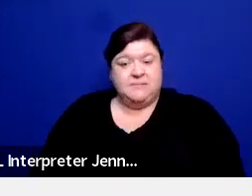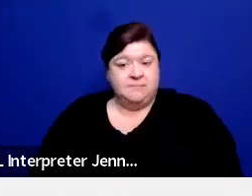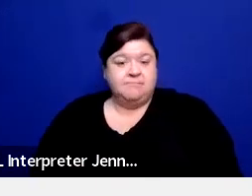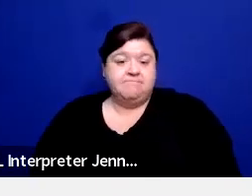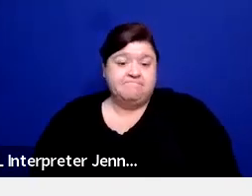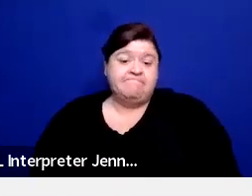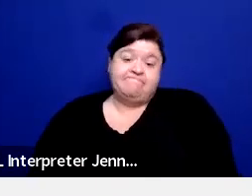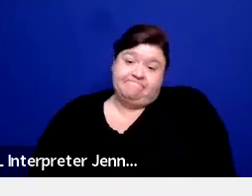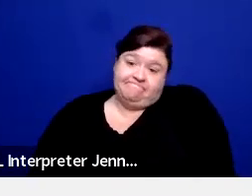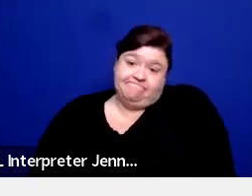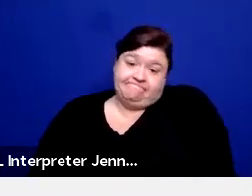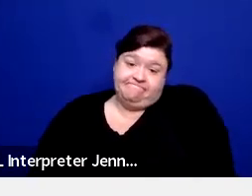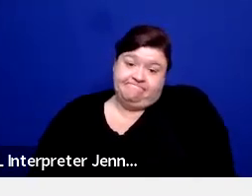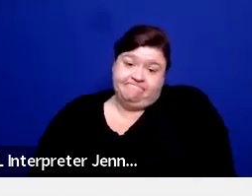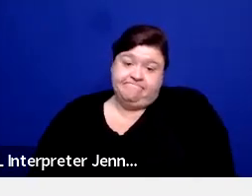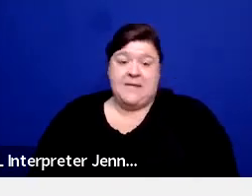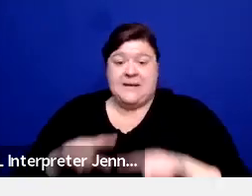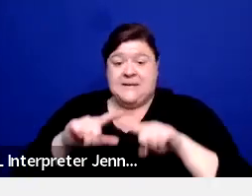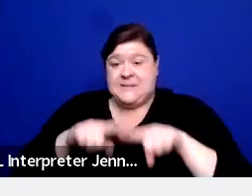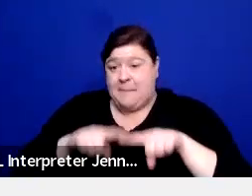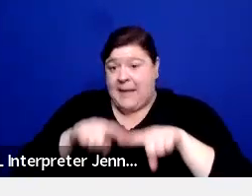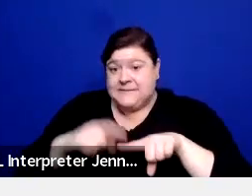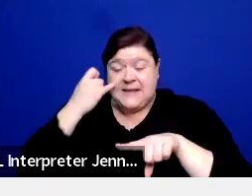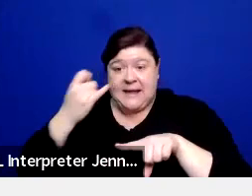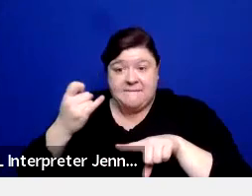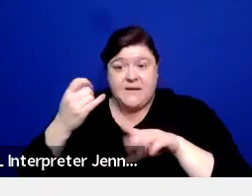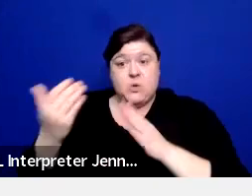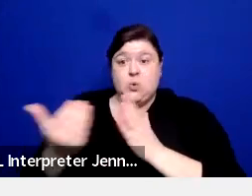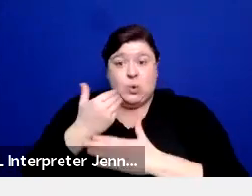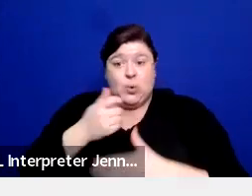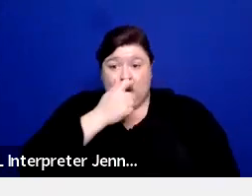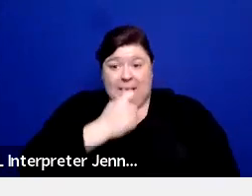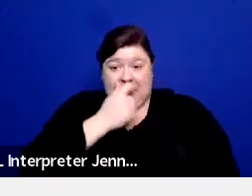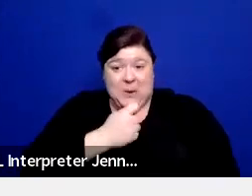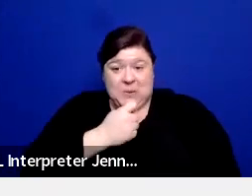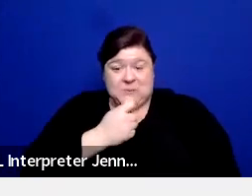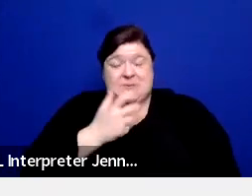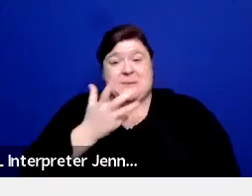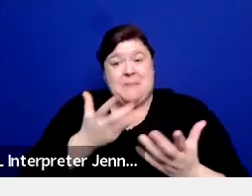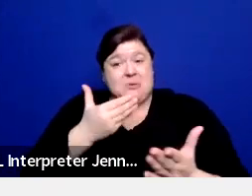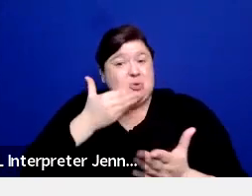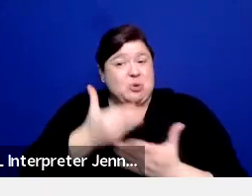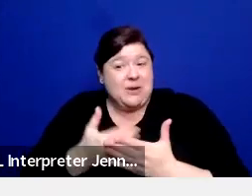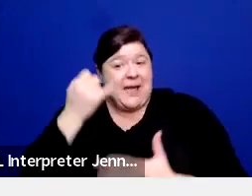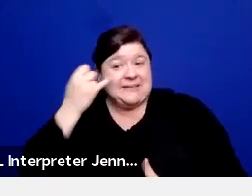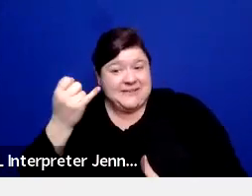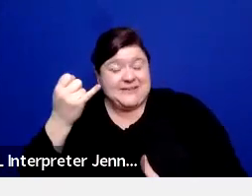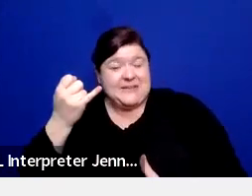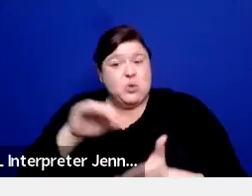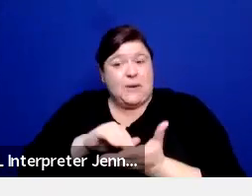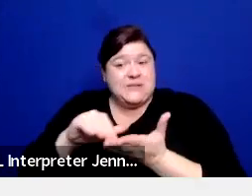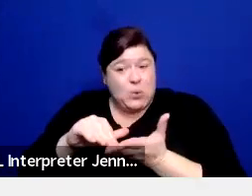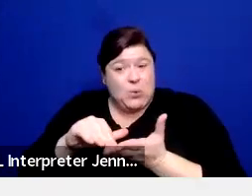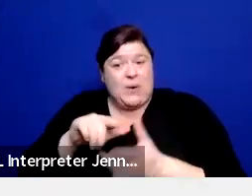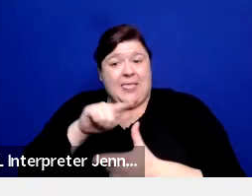That depends. So if a child has a new runny nose, then it's probably a good idea to exclude that child and